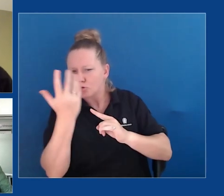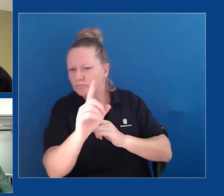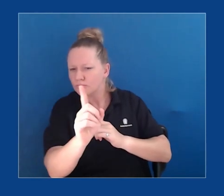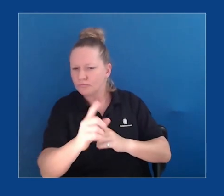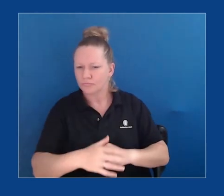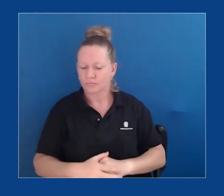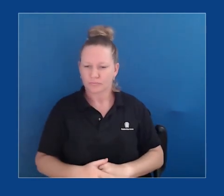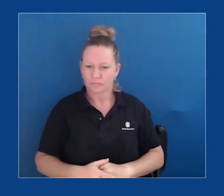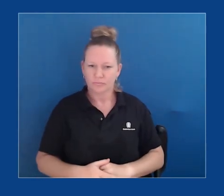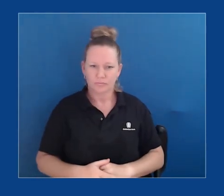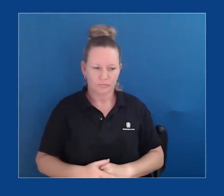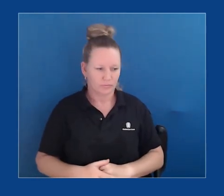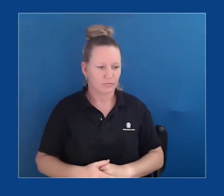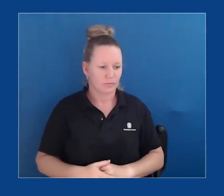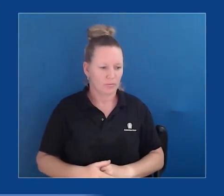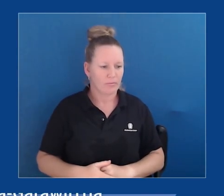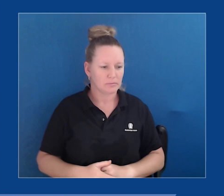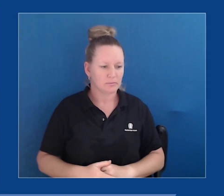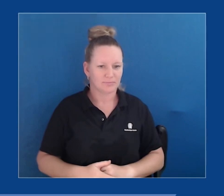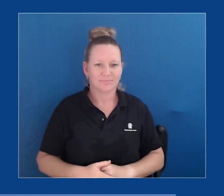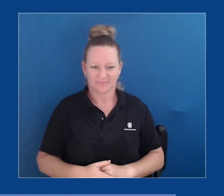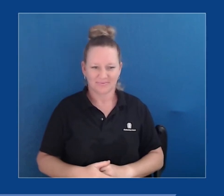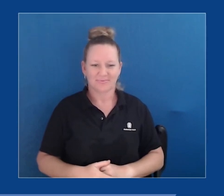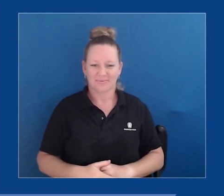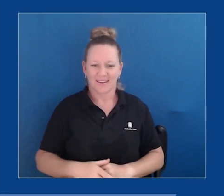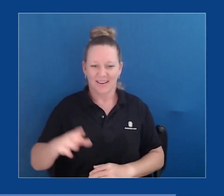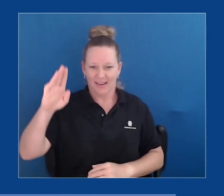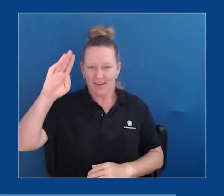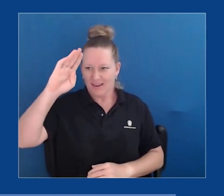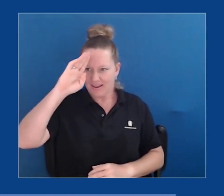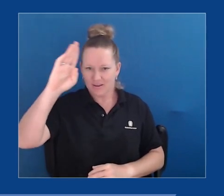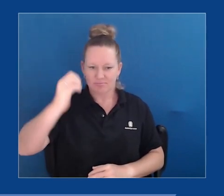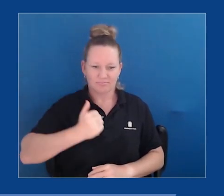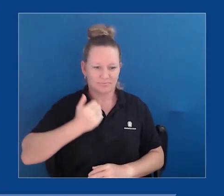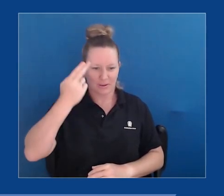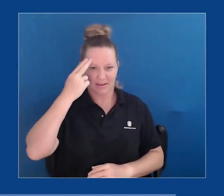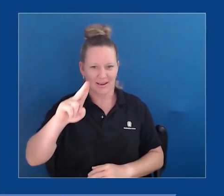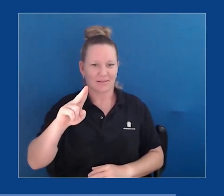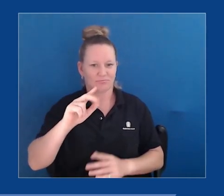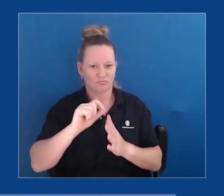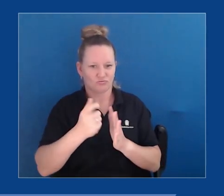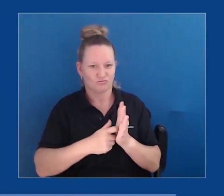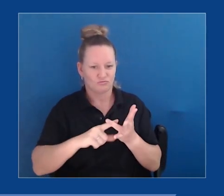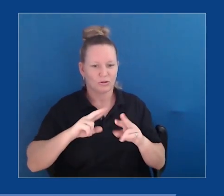see, hello everyone. Hey, my name is Professor Brian